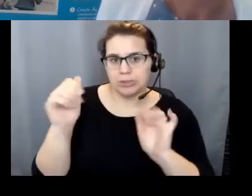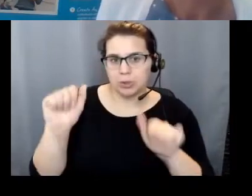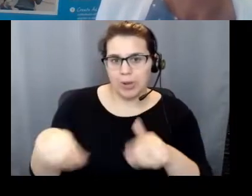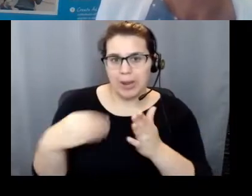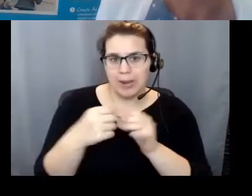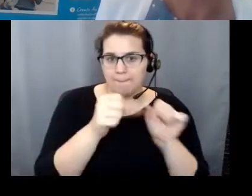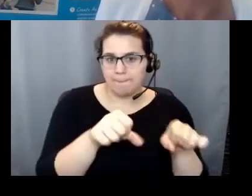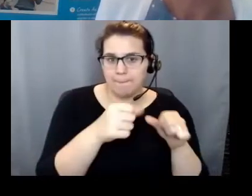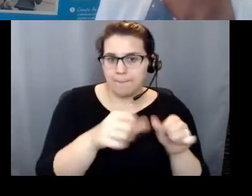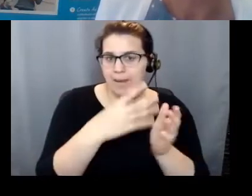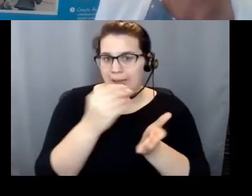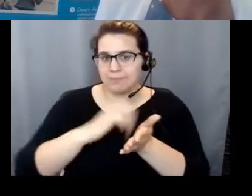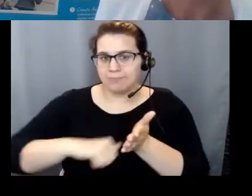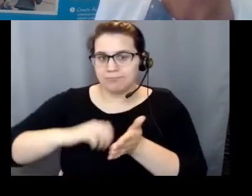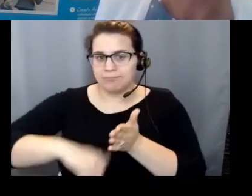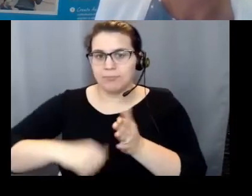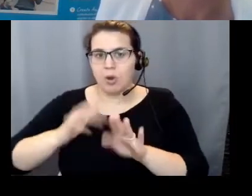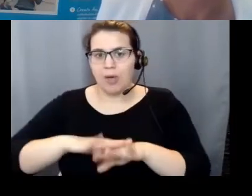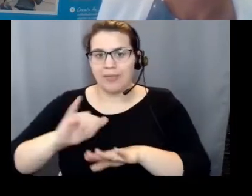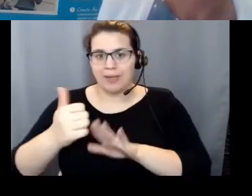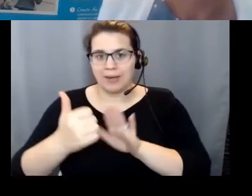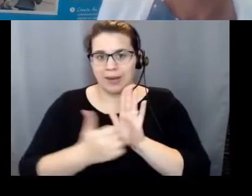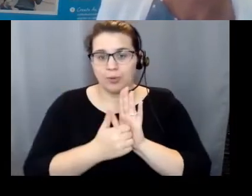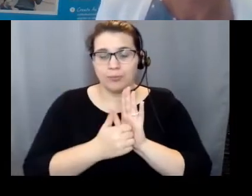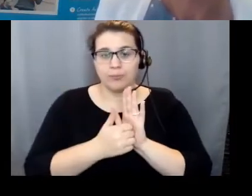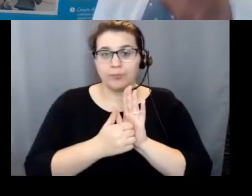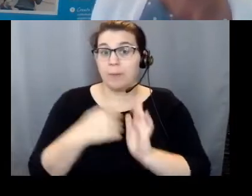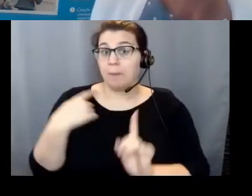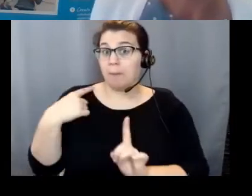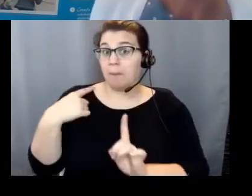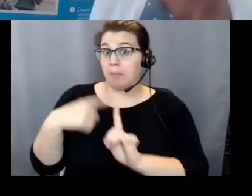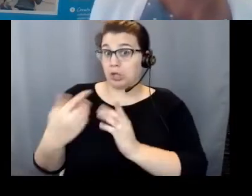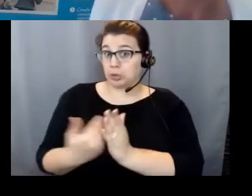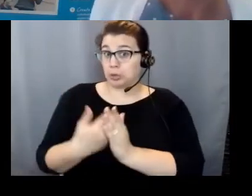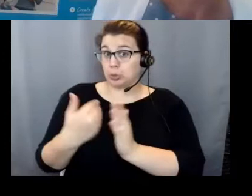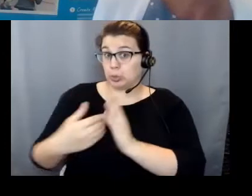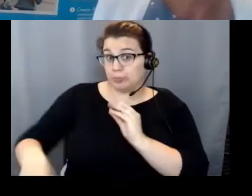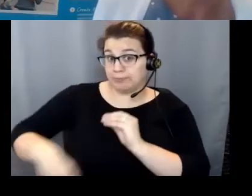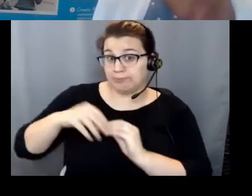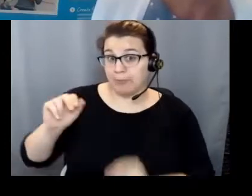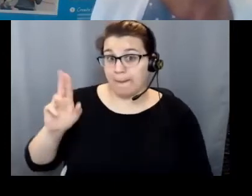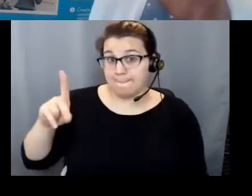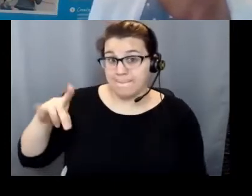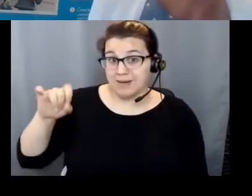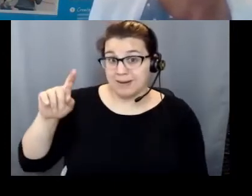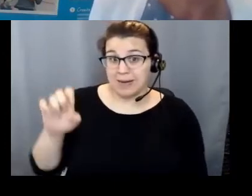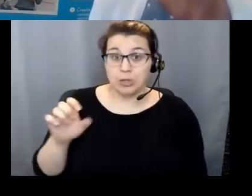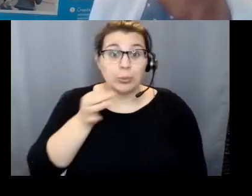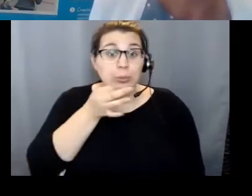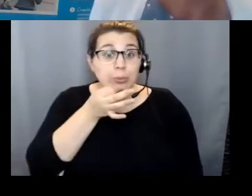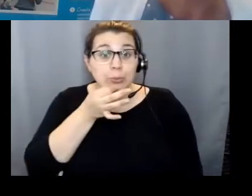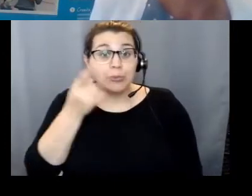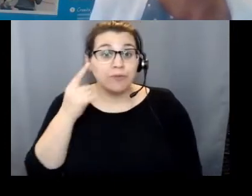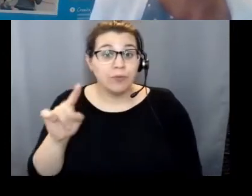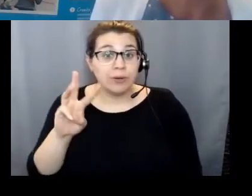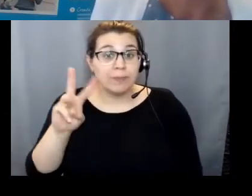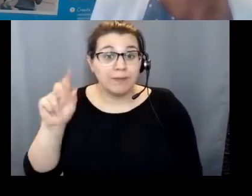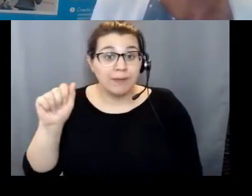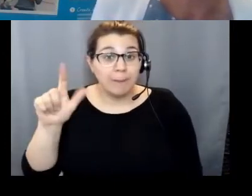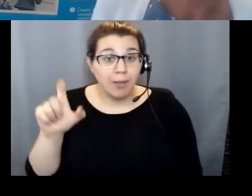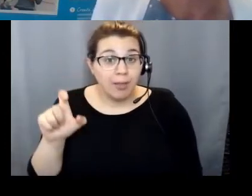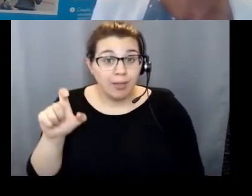And then let me add a very important update. So coming very soon for WVABLE, there will